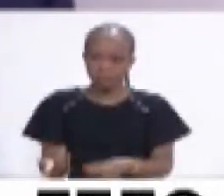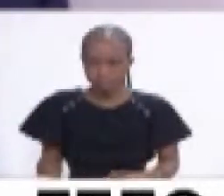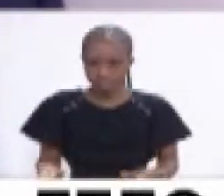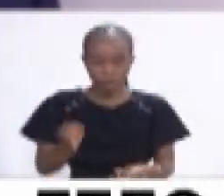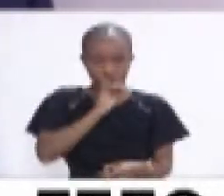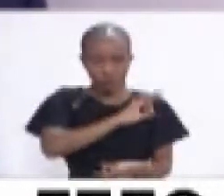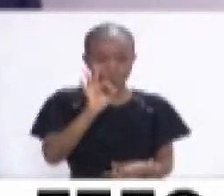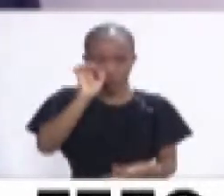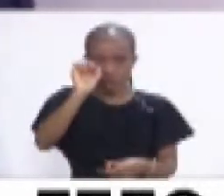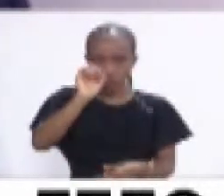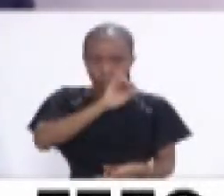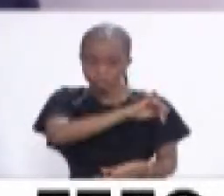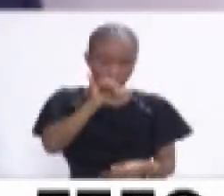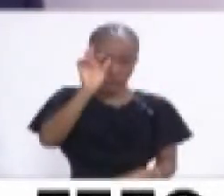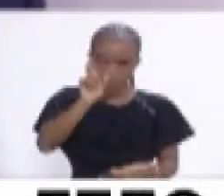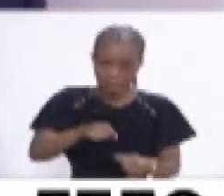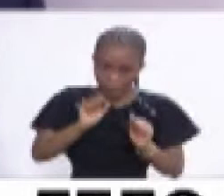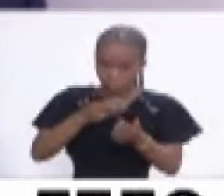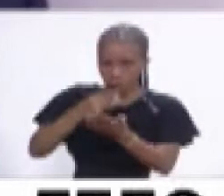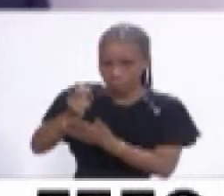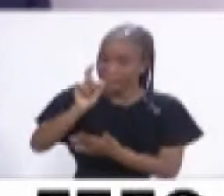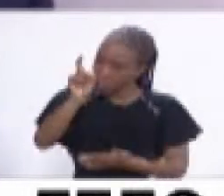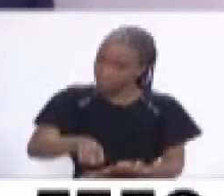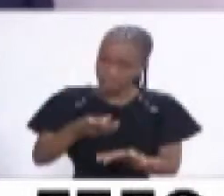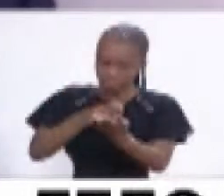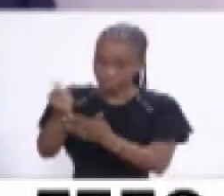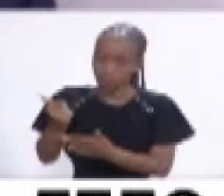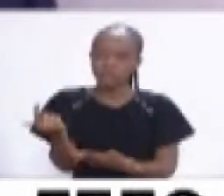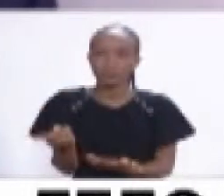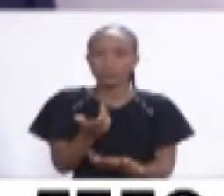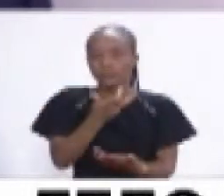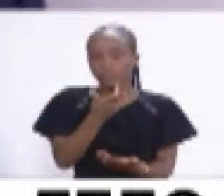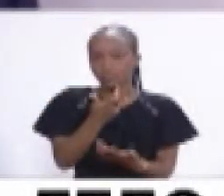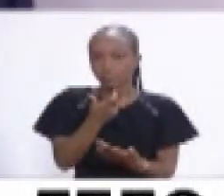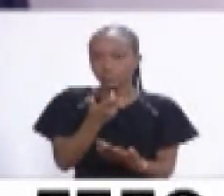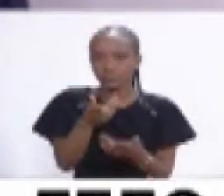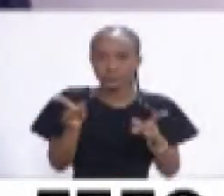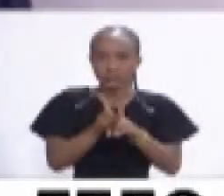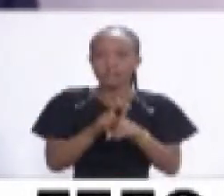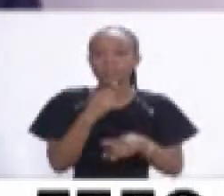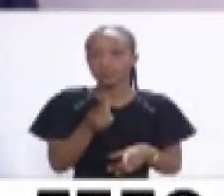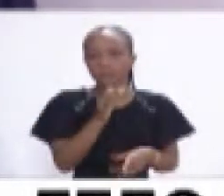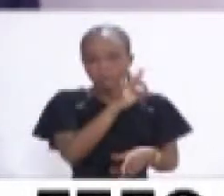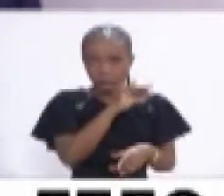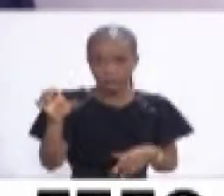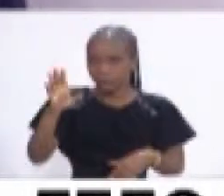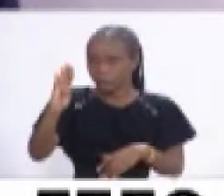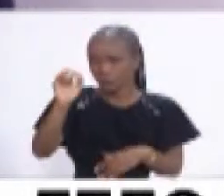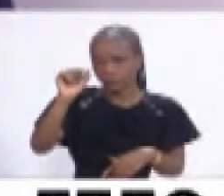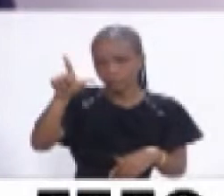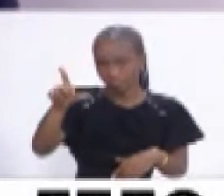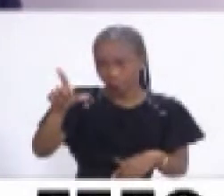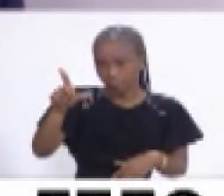afford to pay must pay. They have to pay. All this politics, you forget about it. And I said, you pay the fee balances.